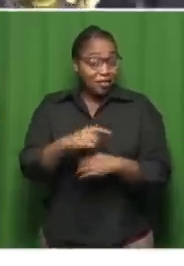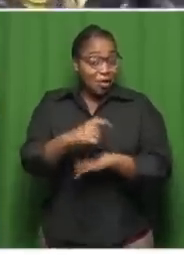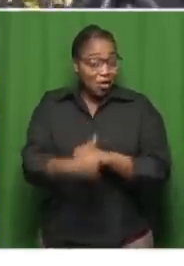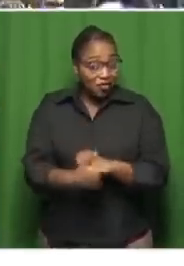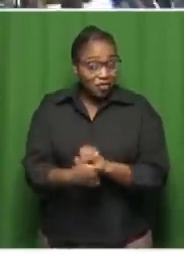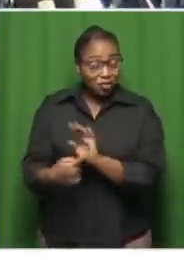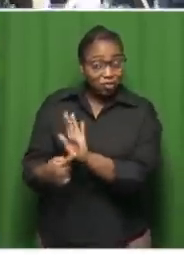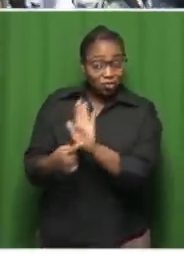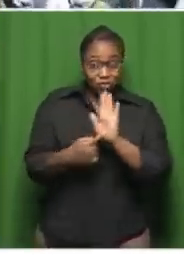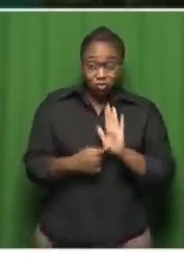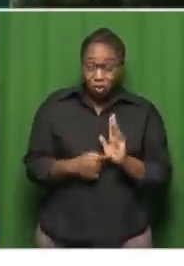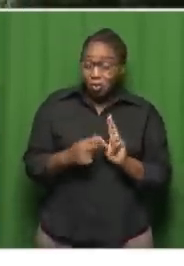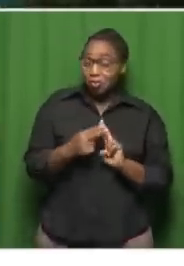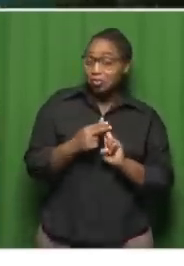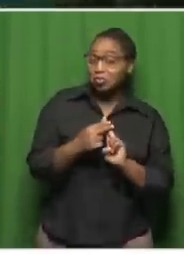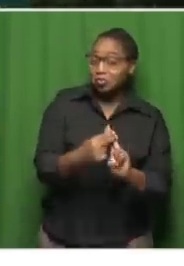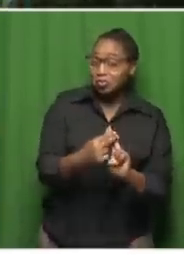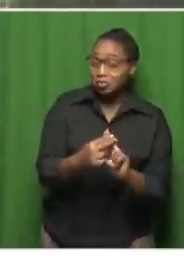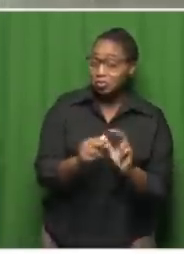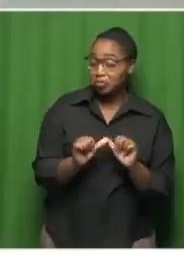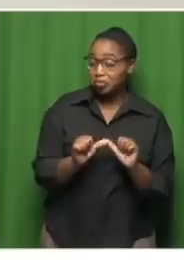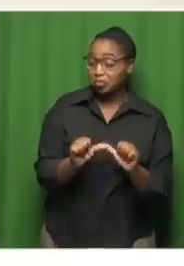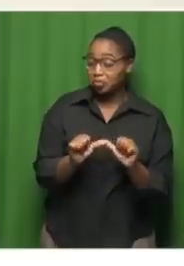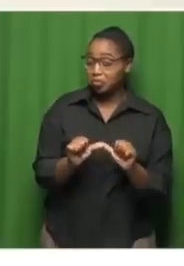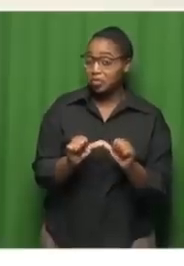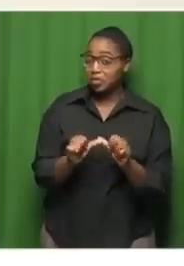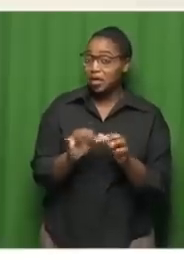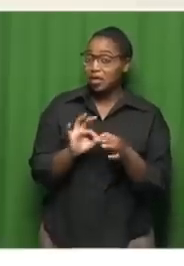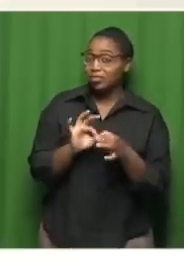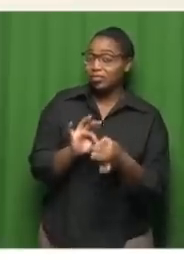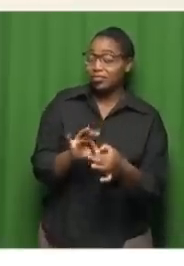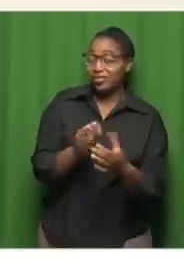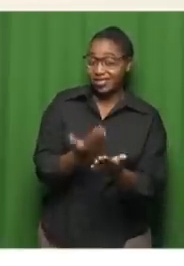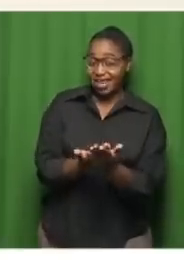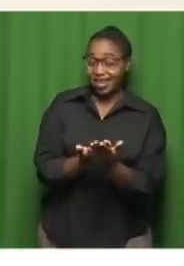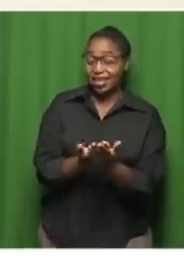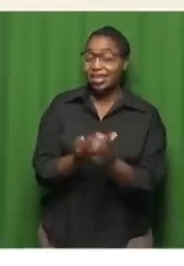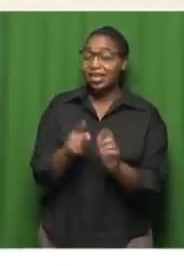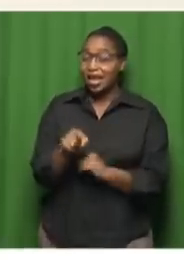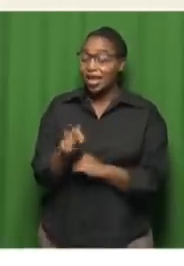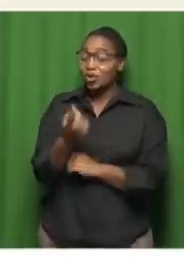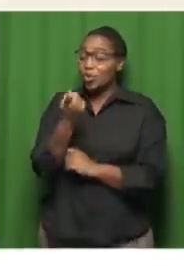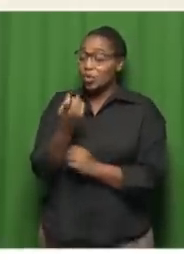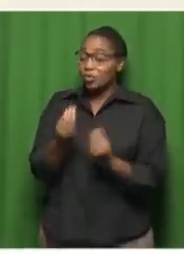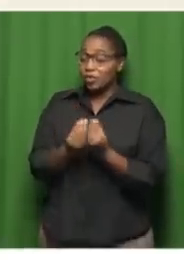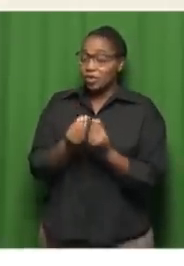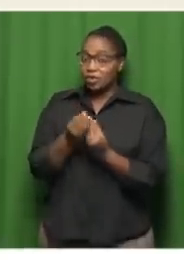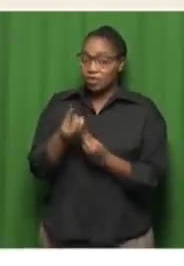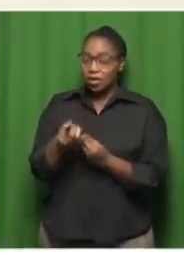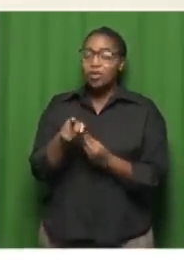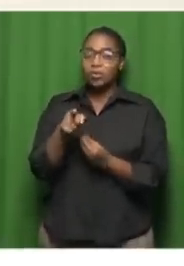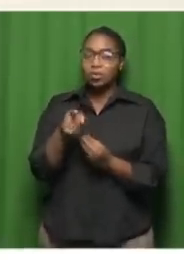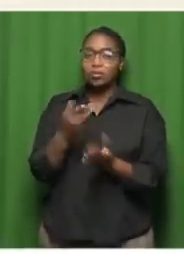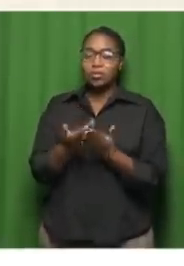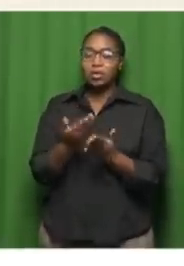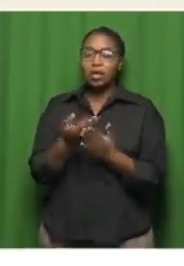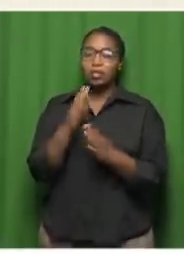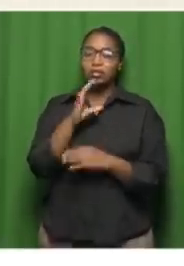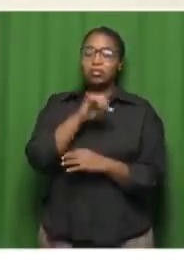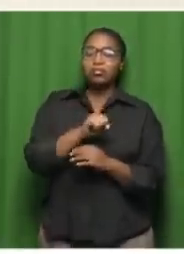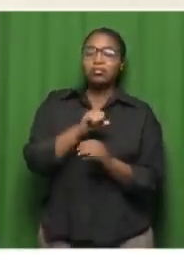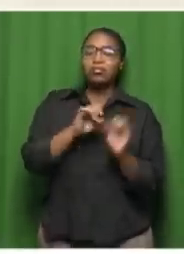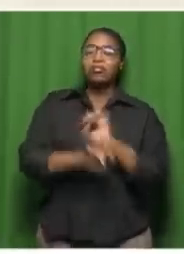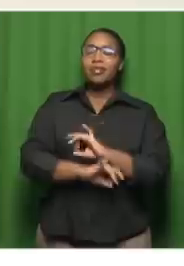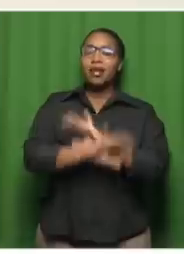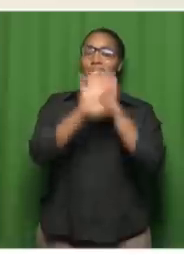are some of the issues that I think will determine how sincere the ANC is about dealing with